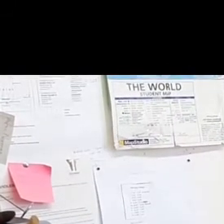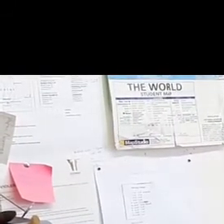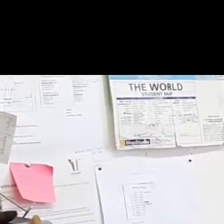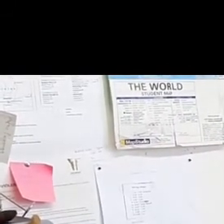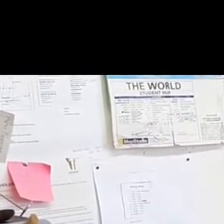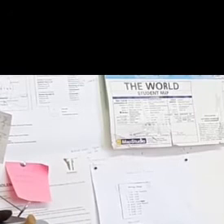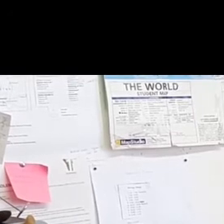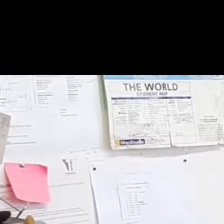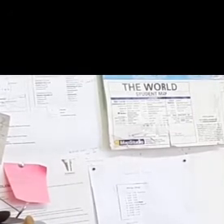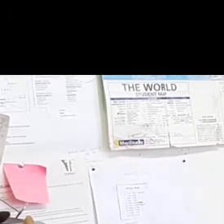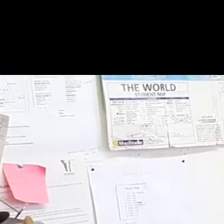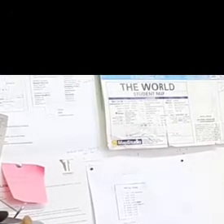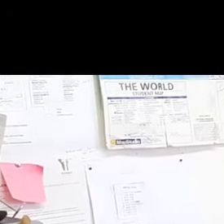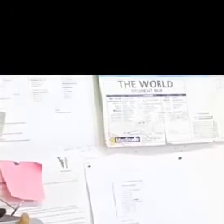other